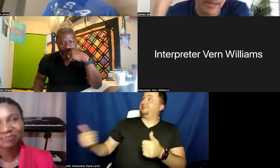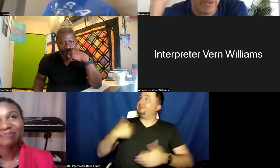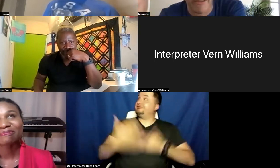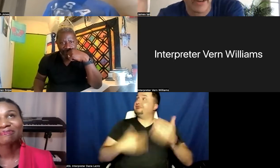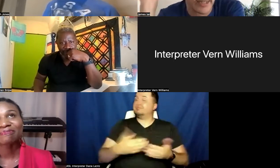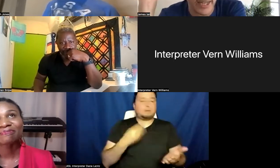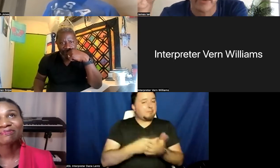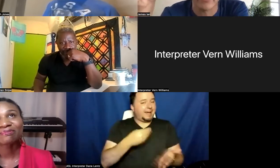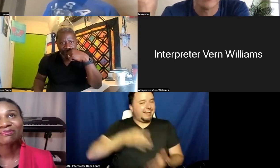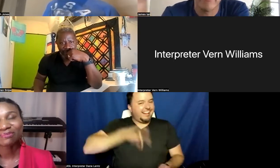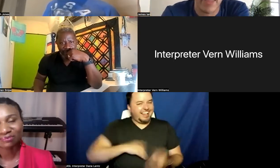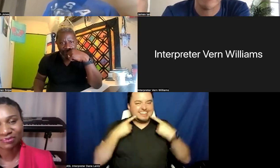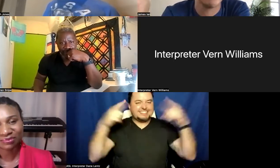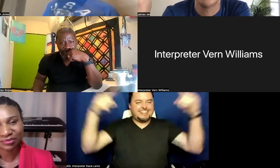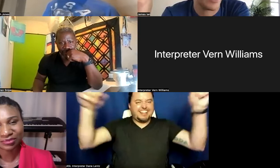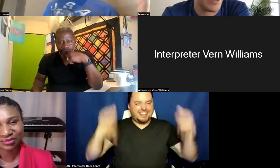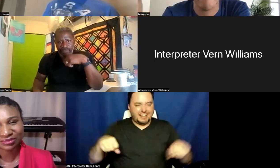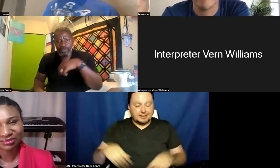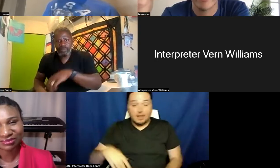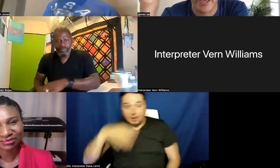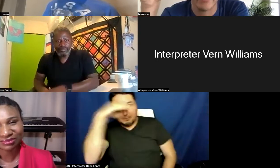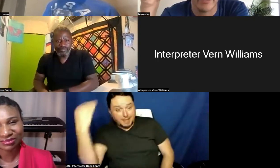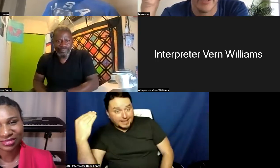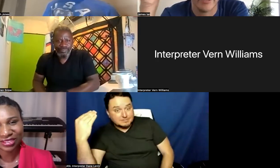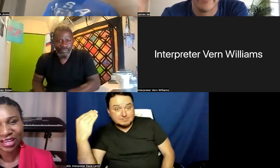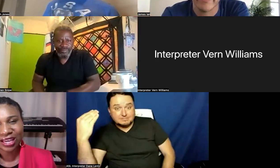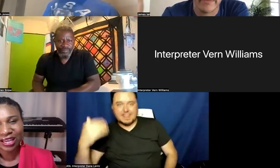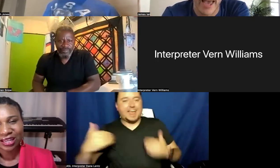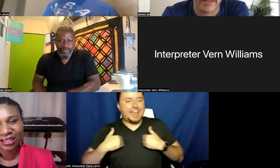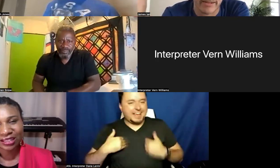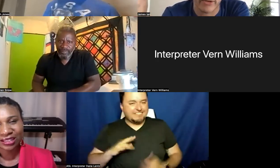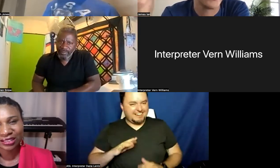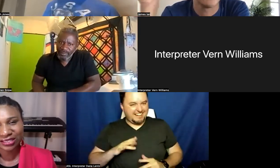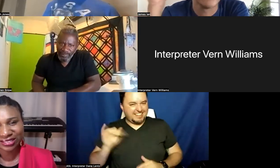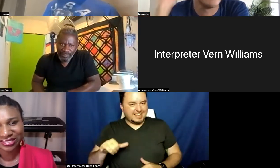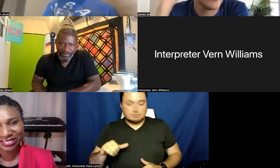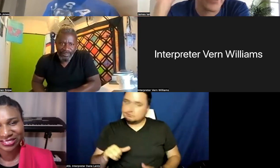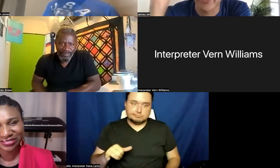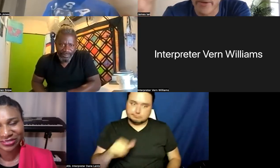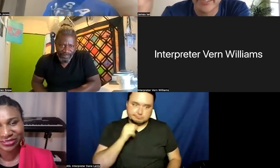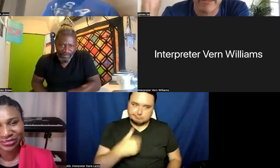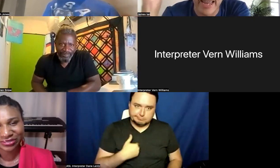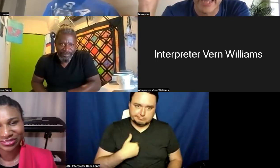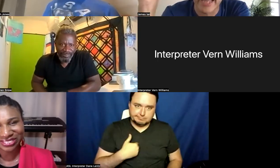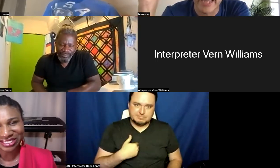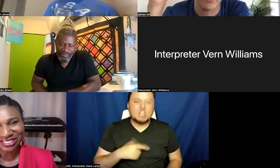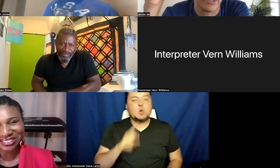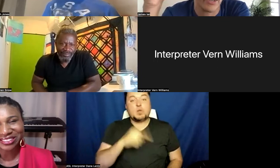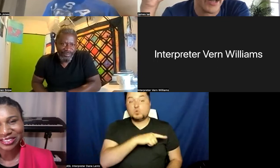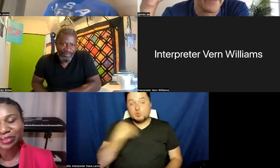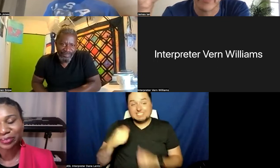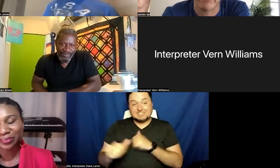monetize it, be very successful. Black people do not have that. There's a real risk of danger